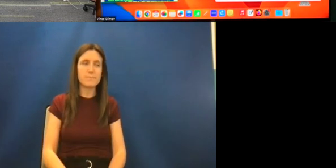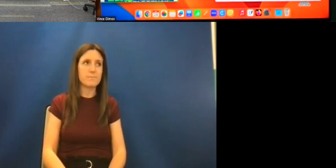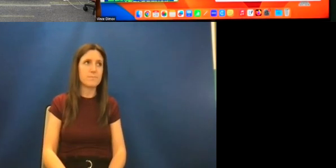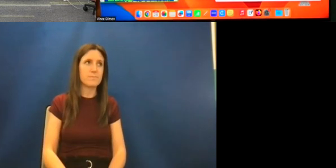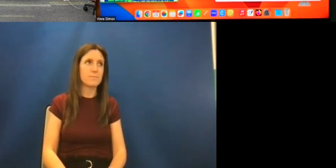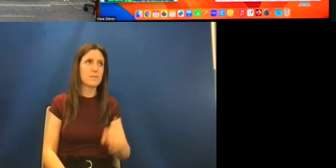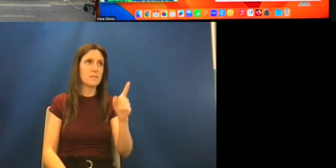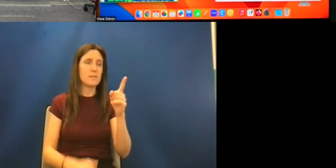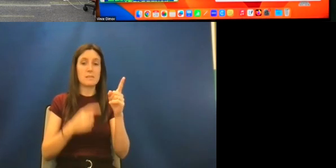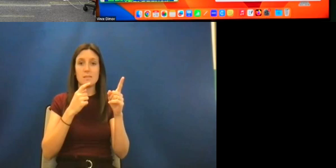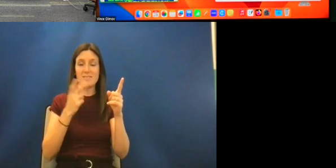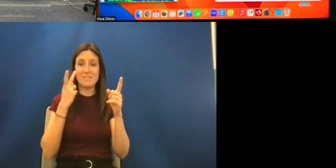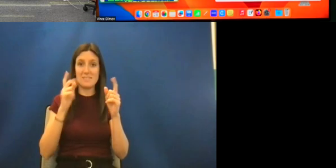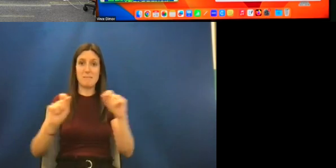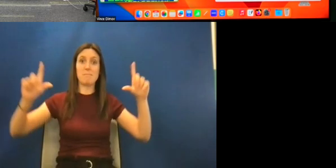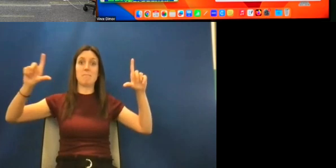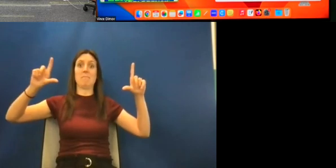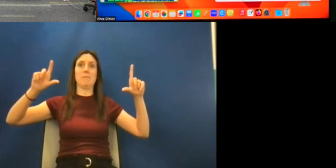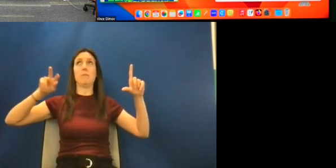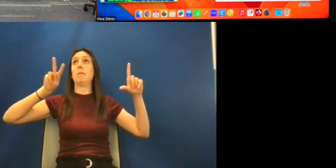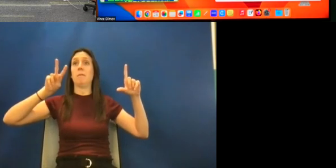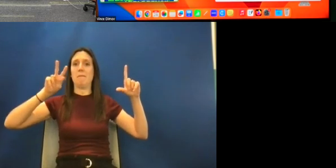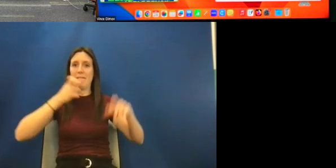at your like big on the screen.